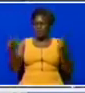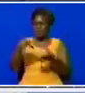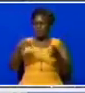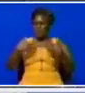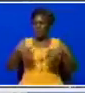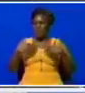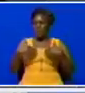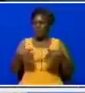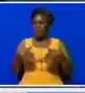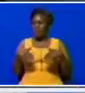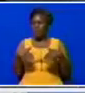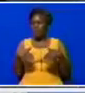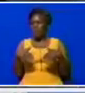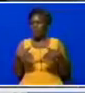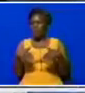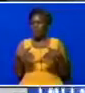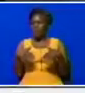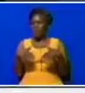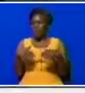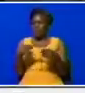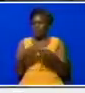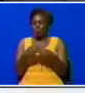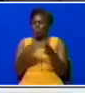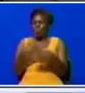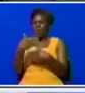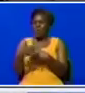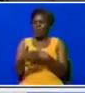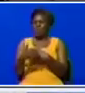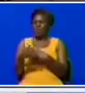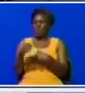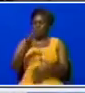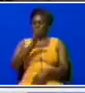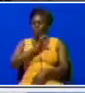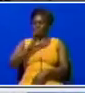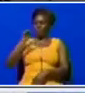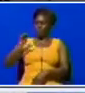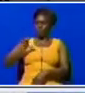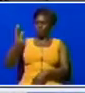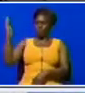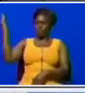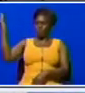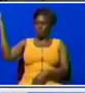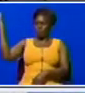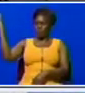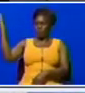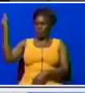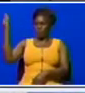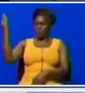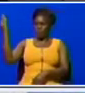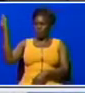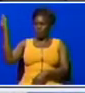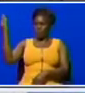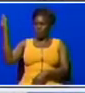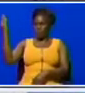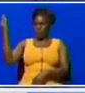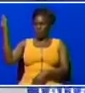pick their tripods just soon after a media briefing by the Independent Electoral and Boundaries Commission. So,